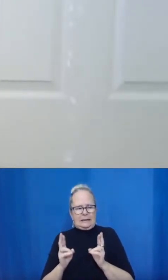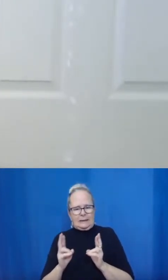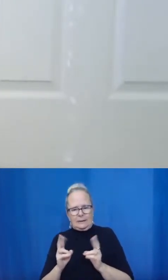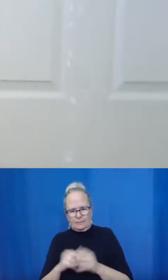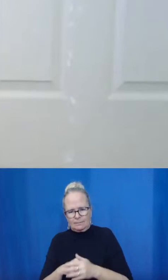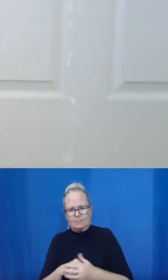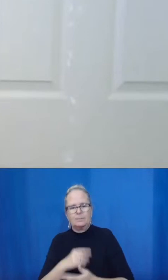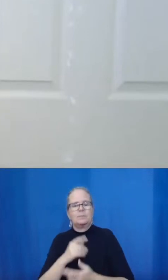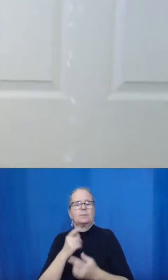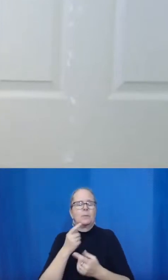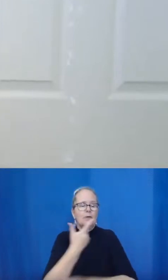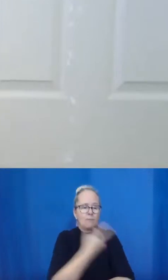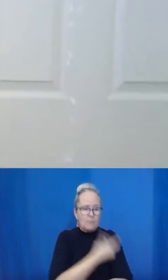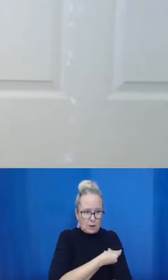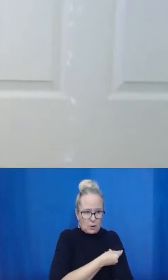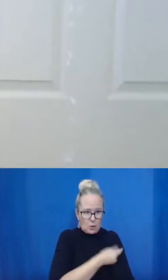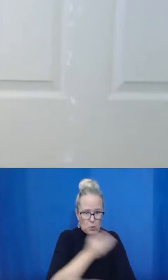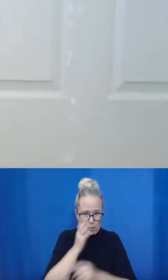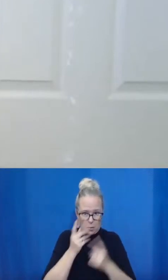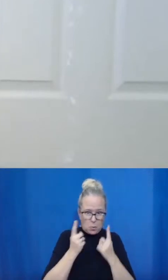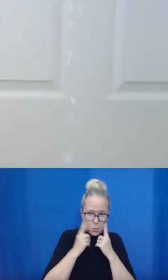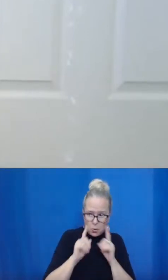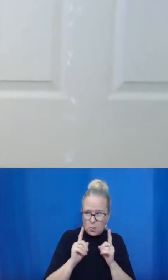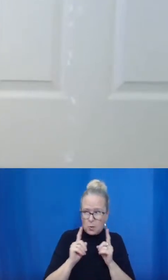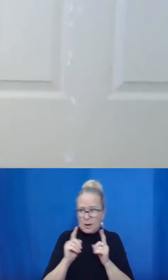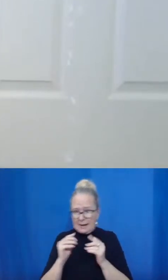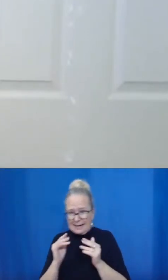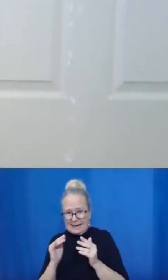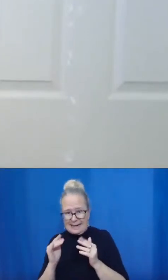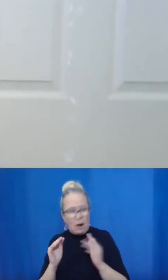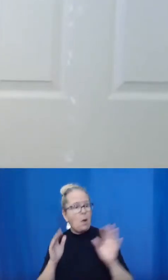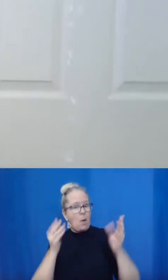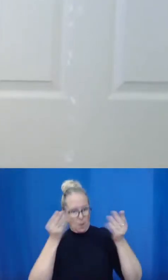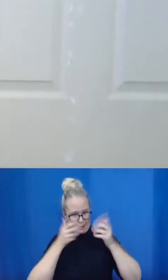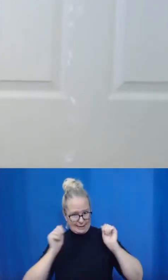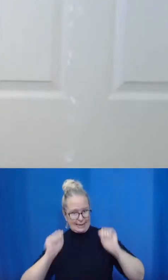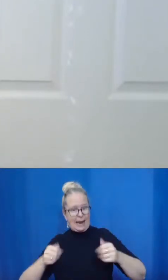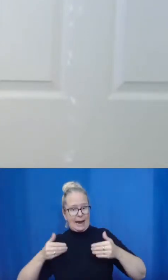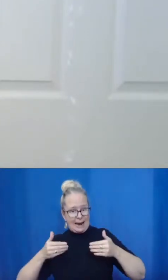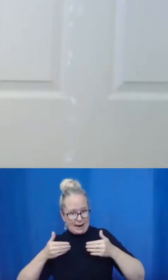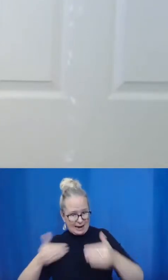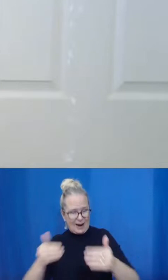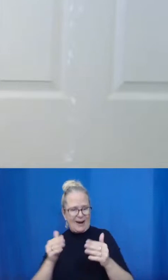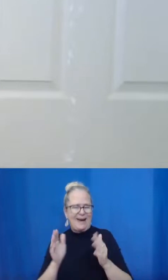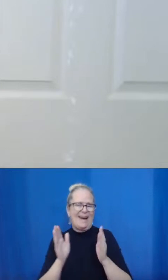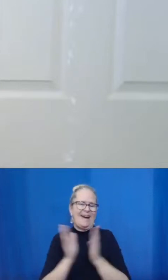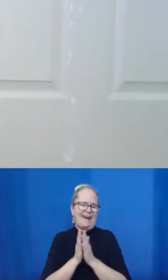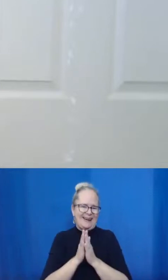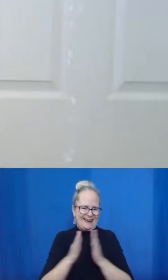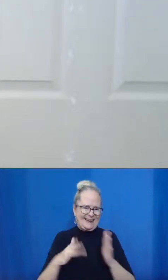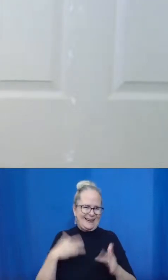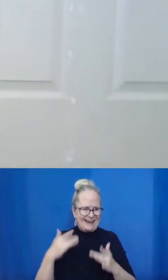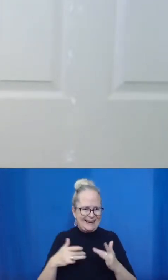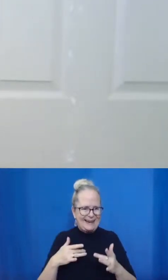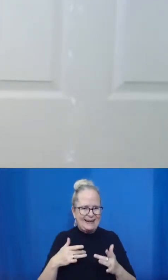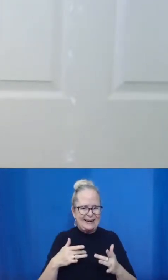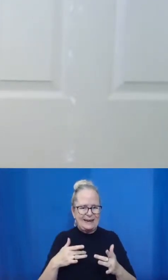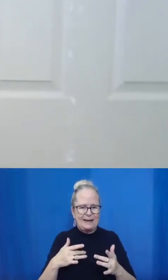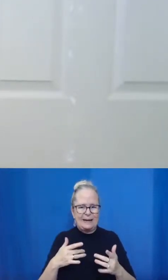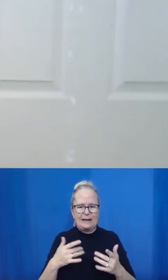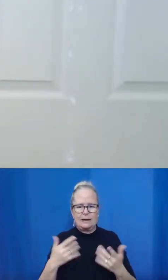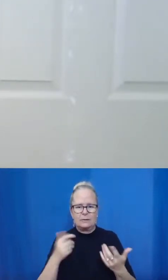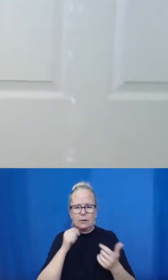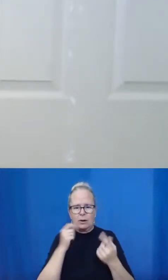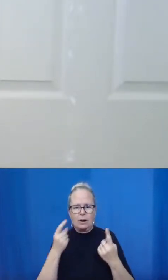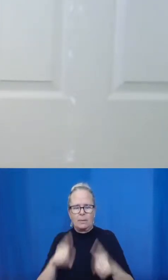Studies came out and they're showing that organ transplant recipients have like a 50-50 chance of developing antibodies,